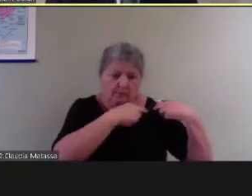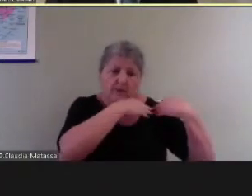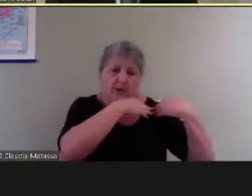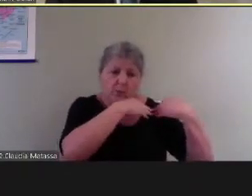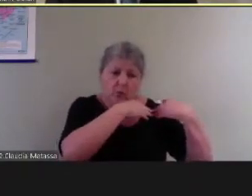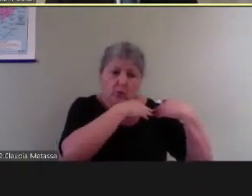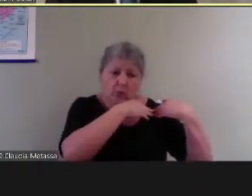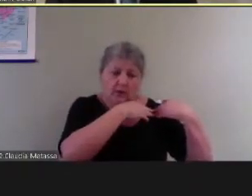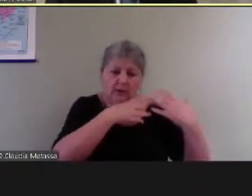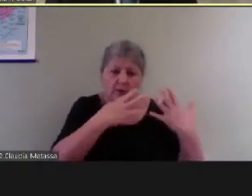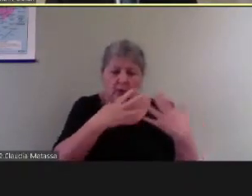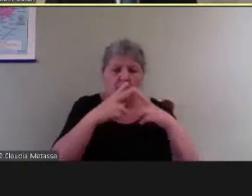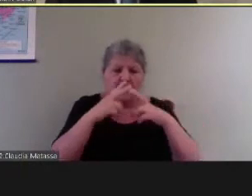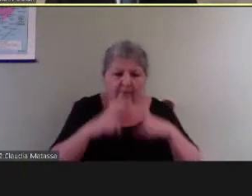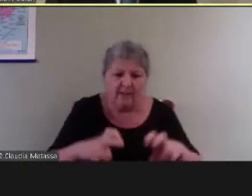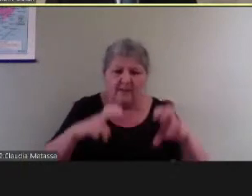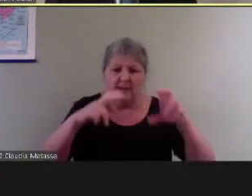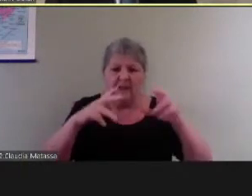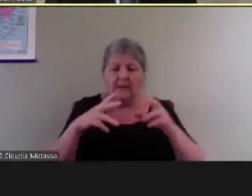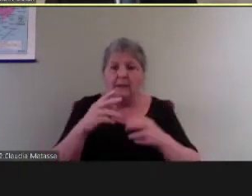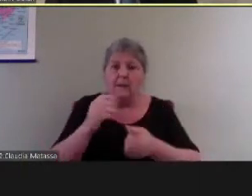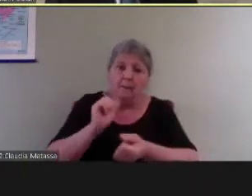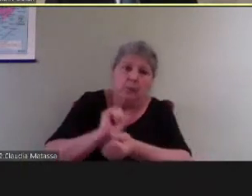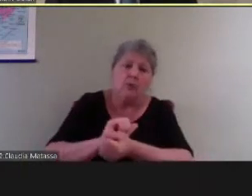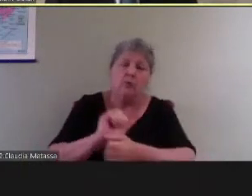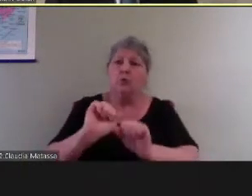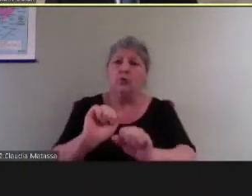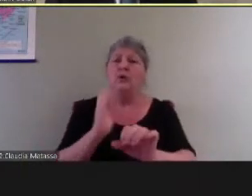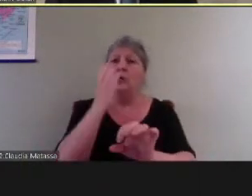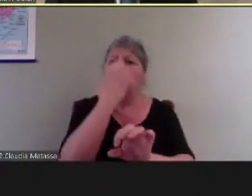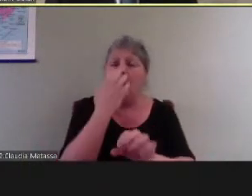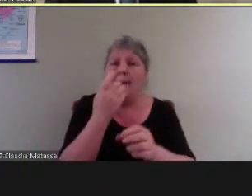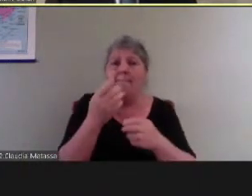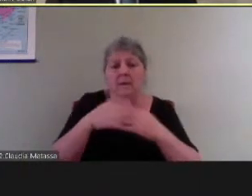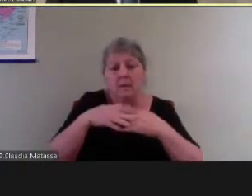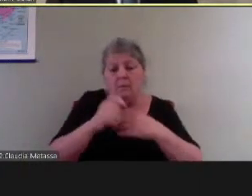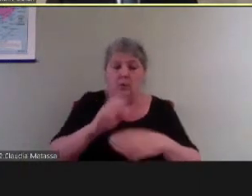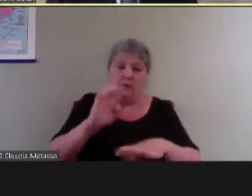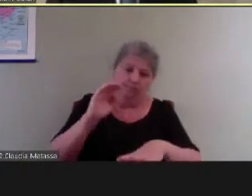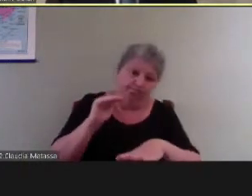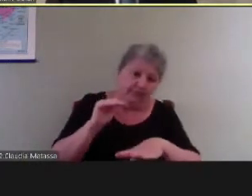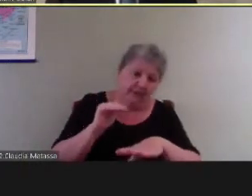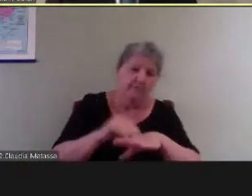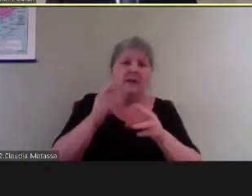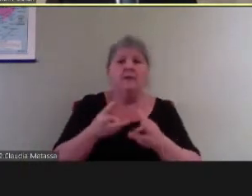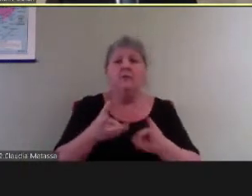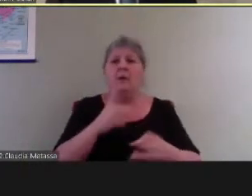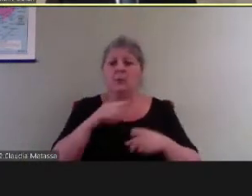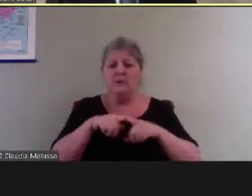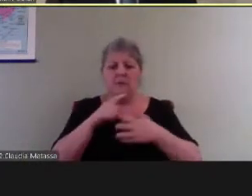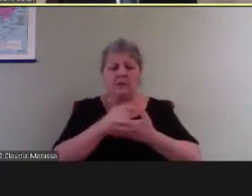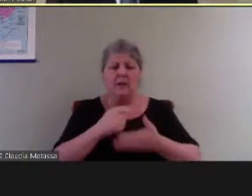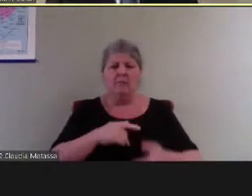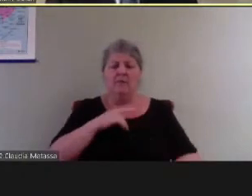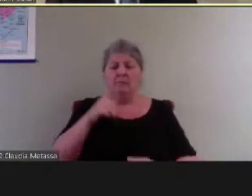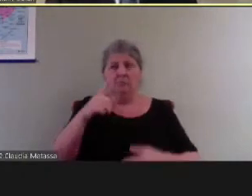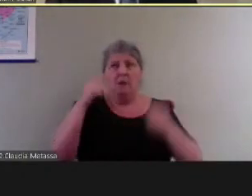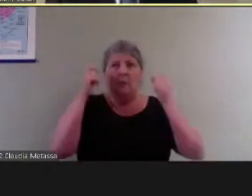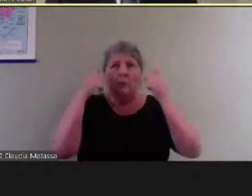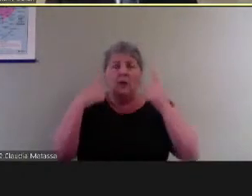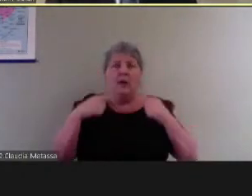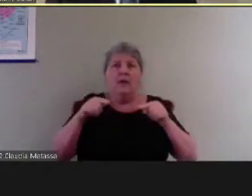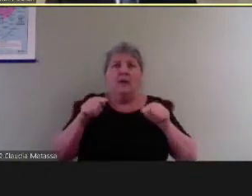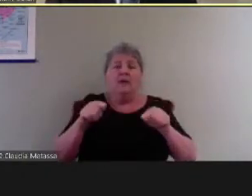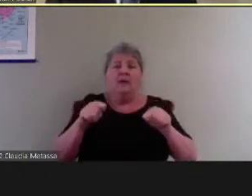is to investigate and prosecute a crime in the most effective manner. But at the same time, they're very much aware that